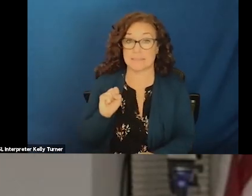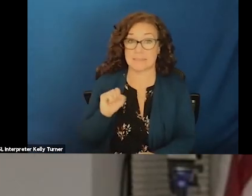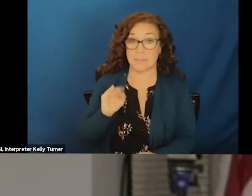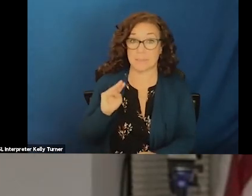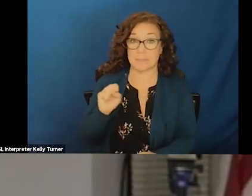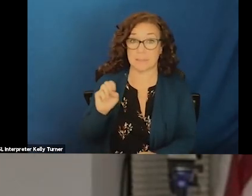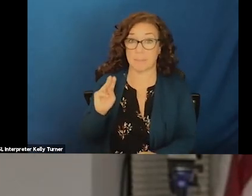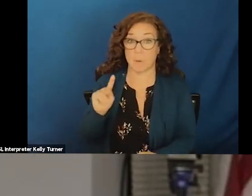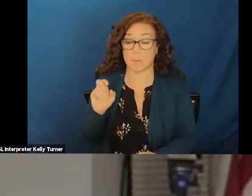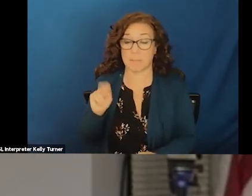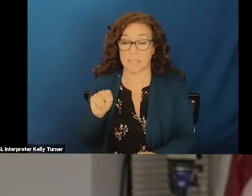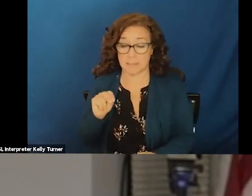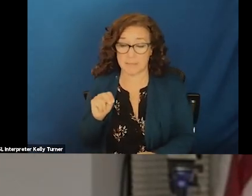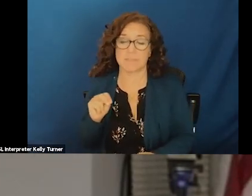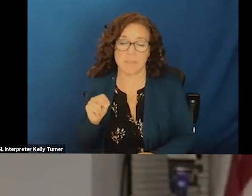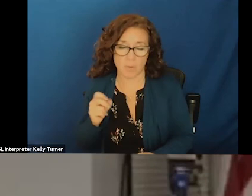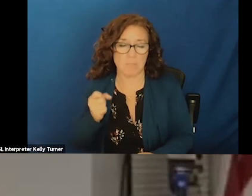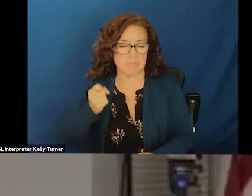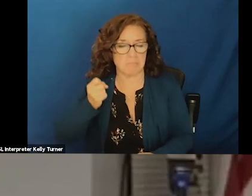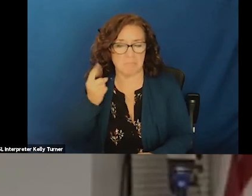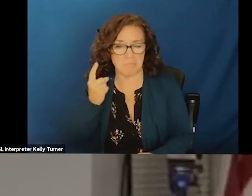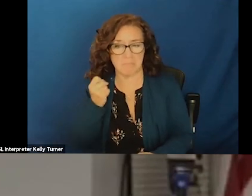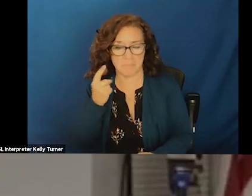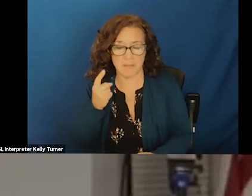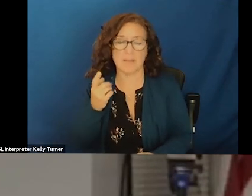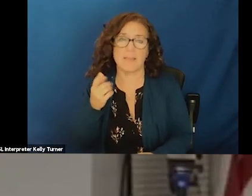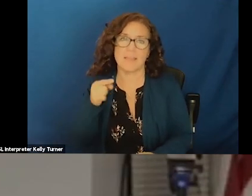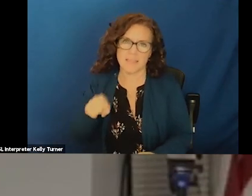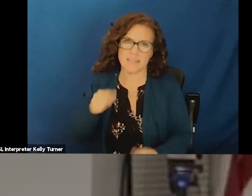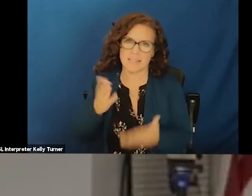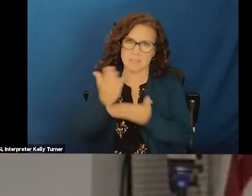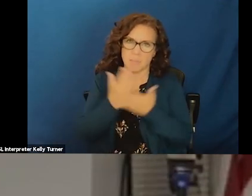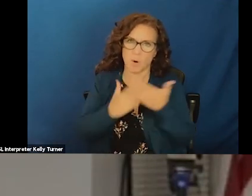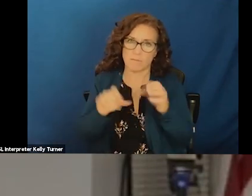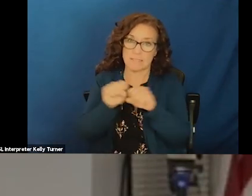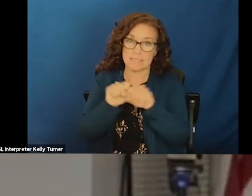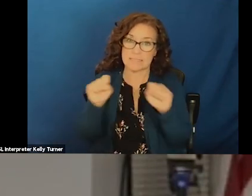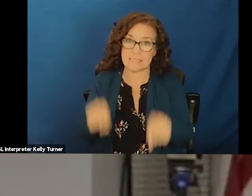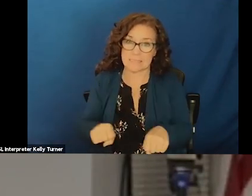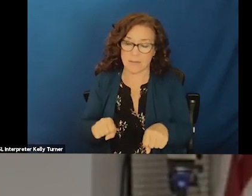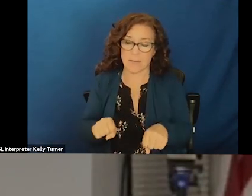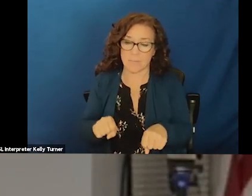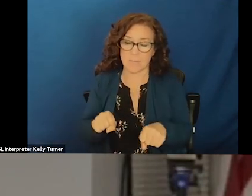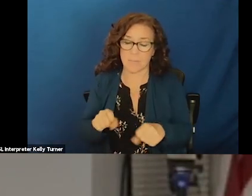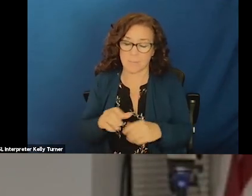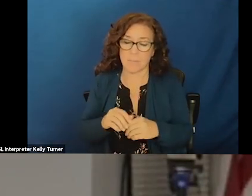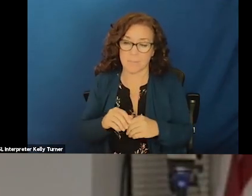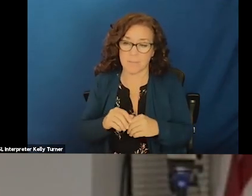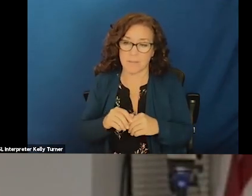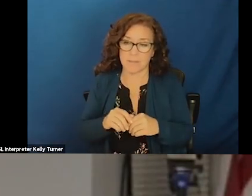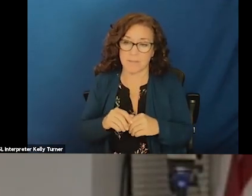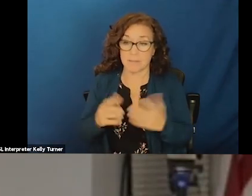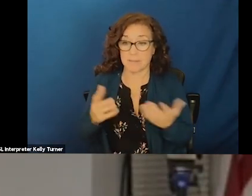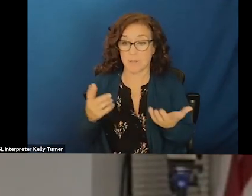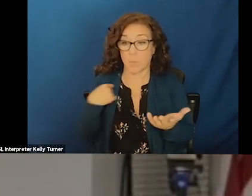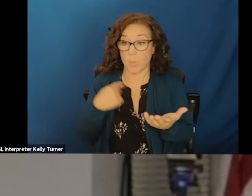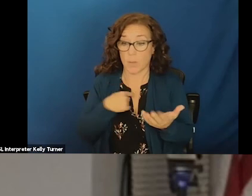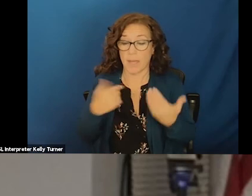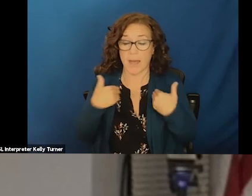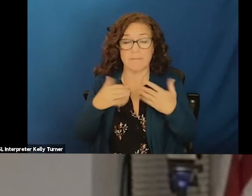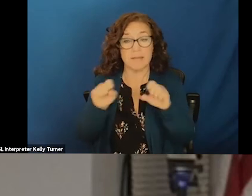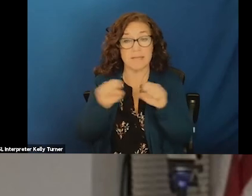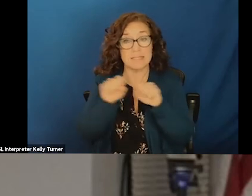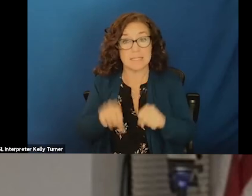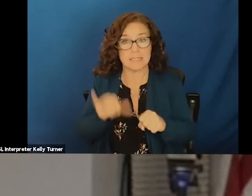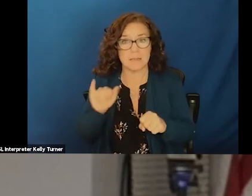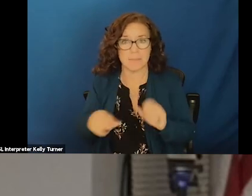with regard, this is a part of a system, again, strengthening the system so that we have a system that reflects care and concern for all